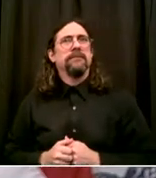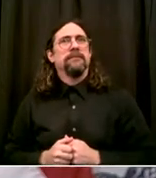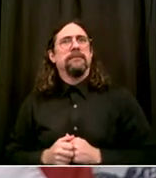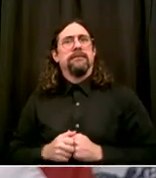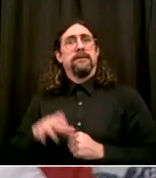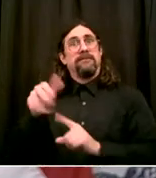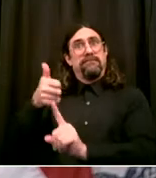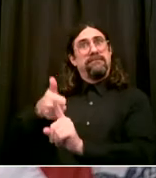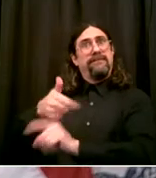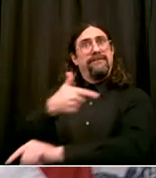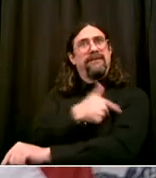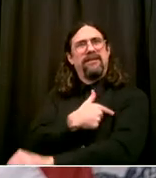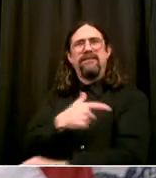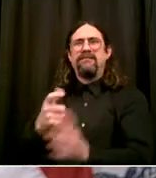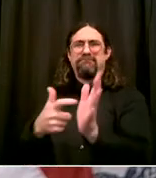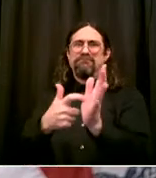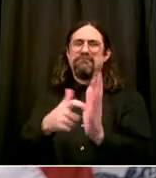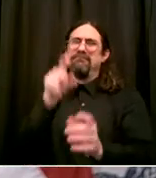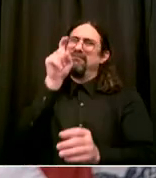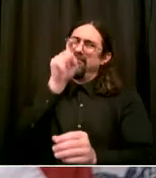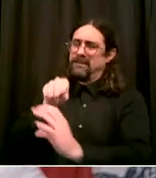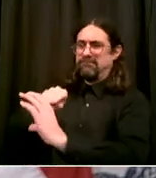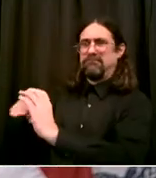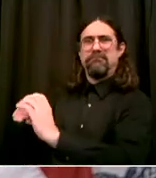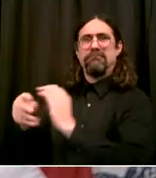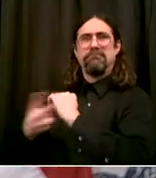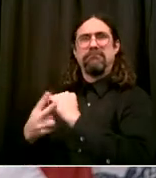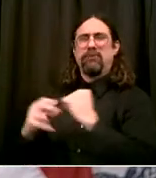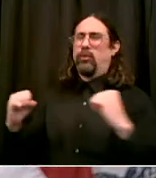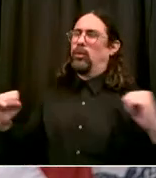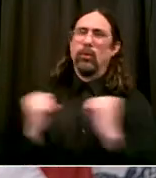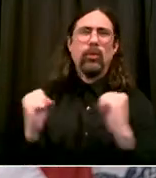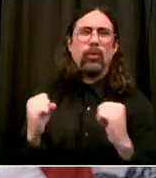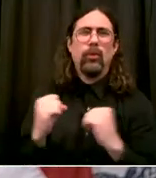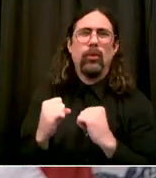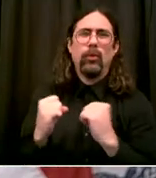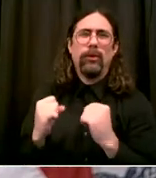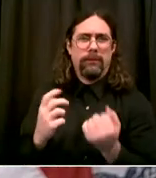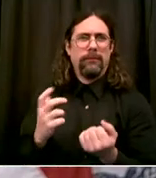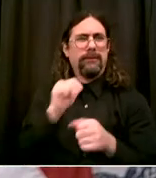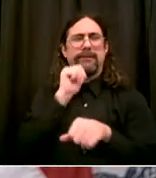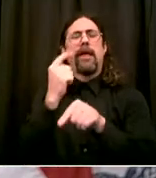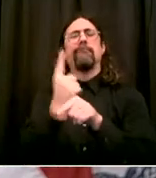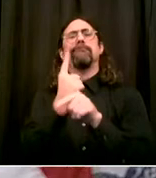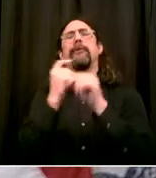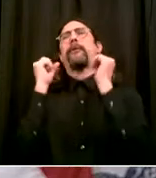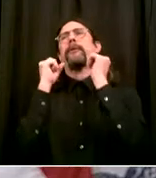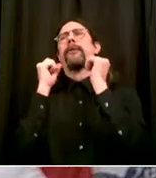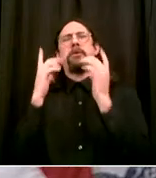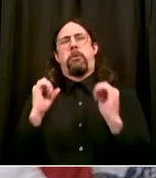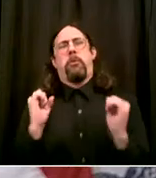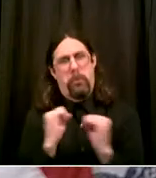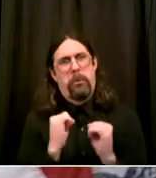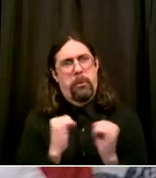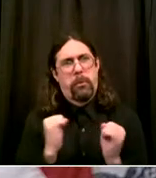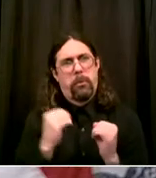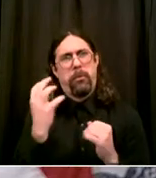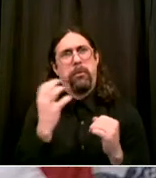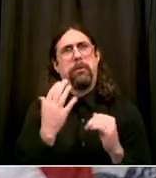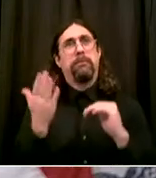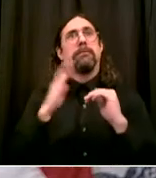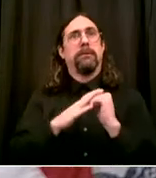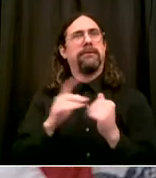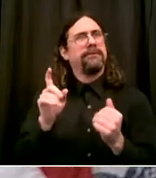looking at all those standards. We want everyone to be safe, but we have to have a focus on speed and urgency. So